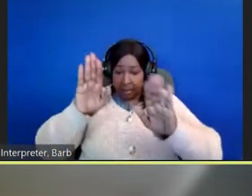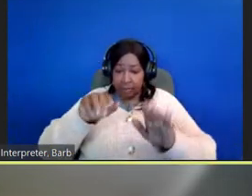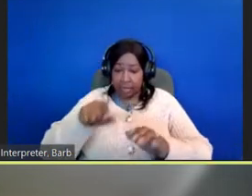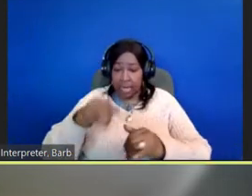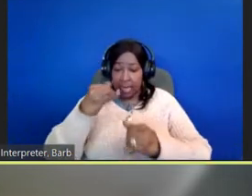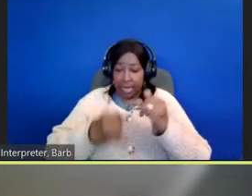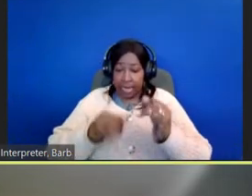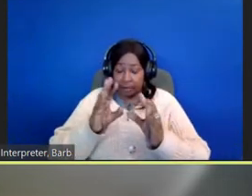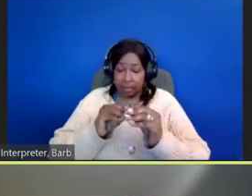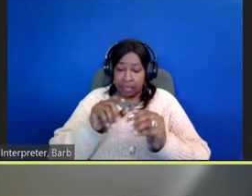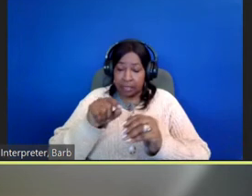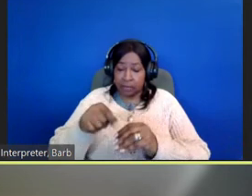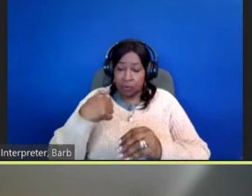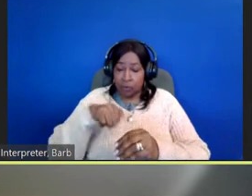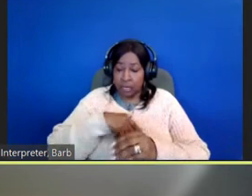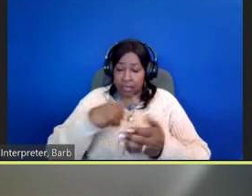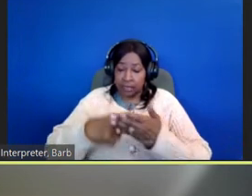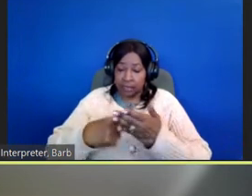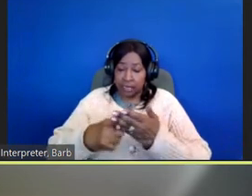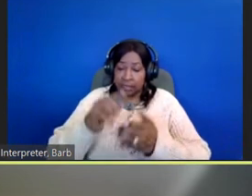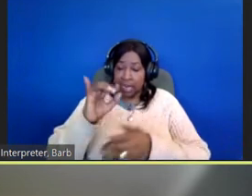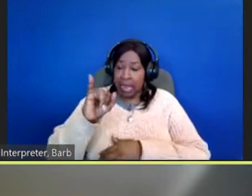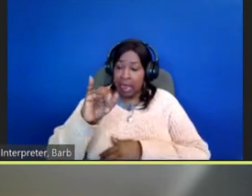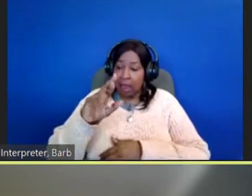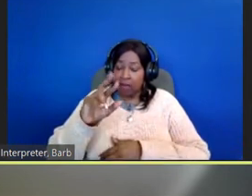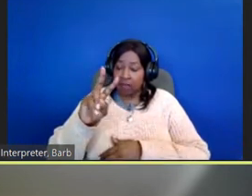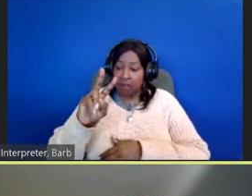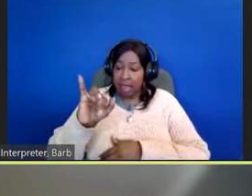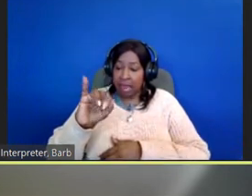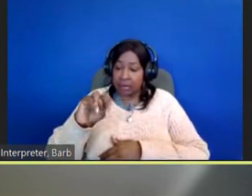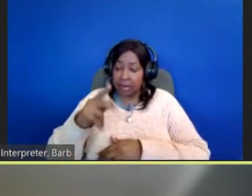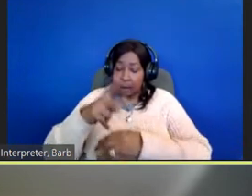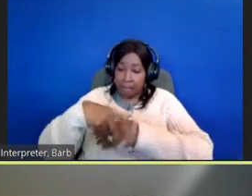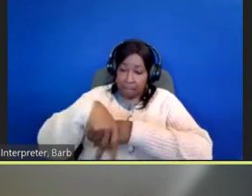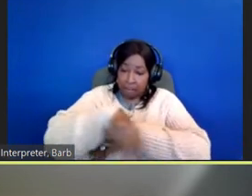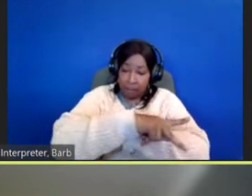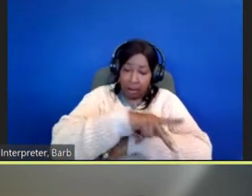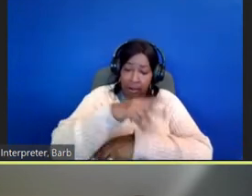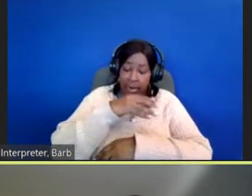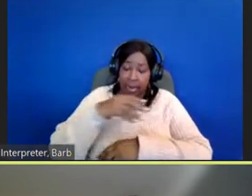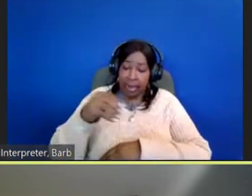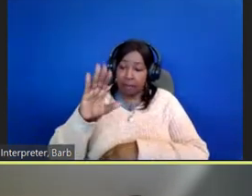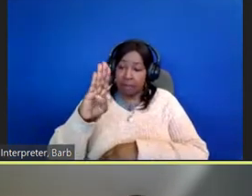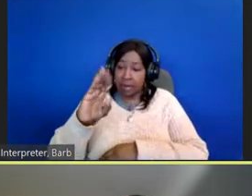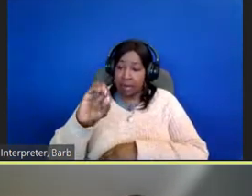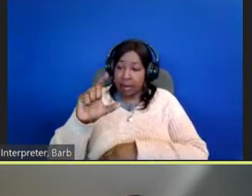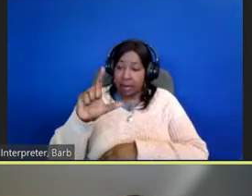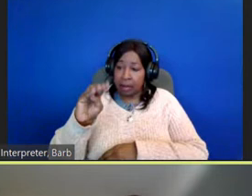and the Belmont stations.